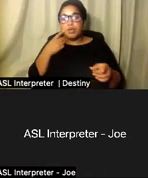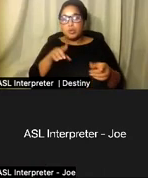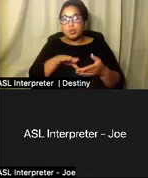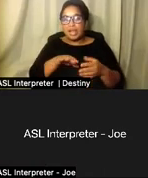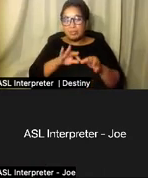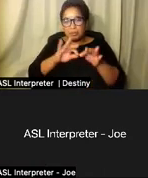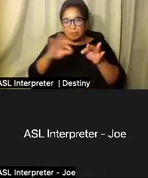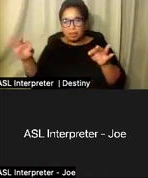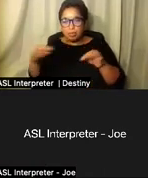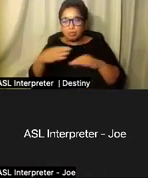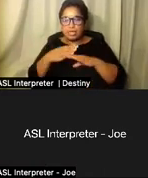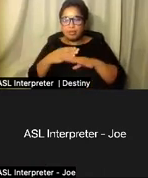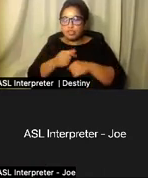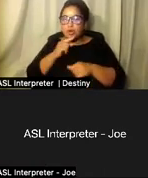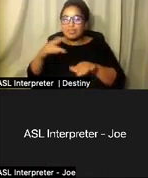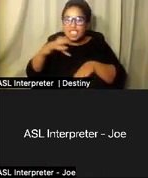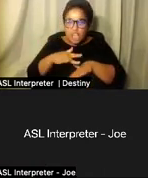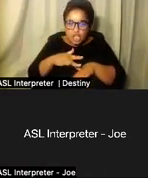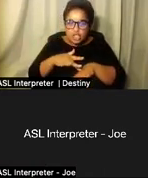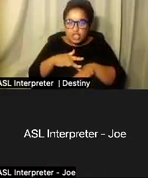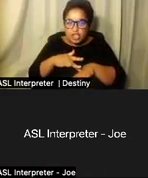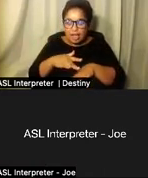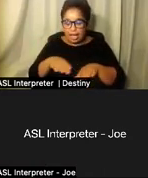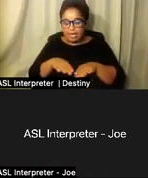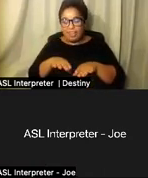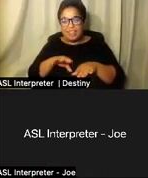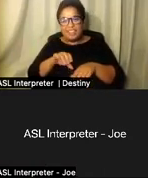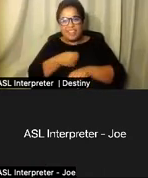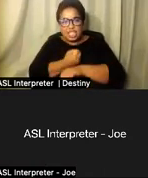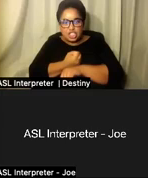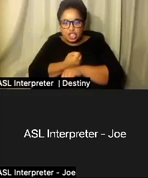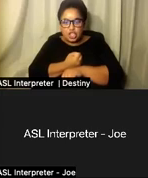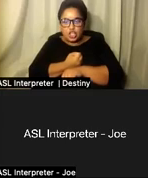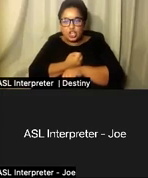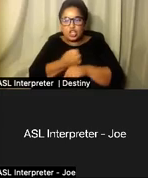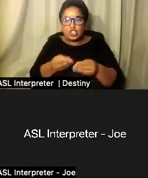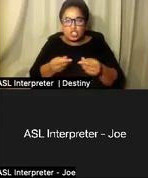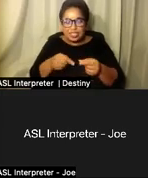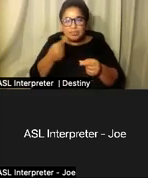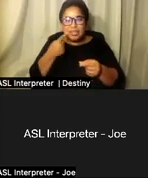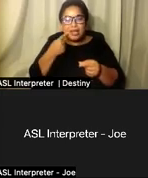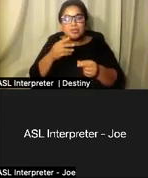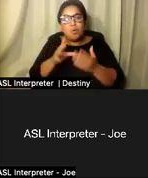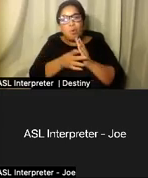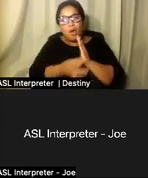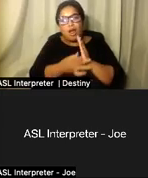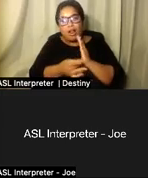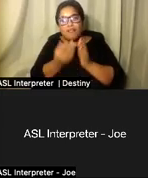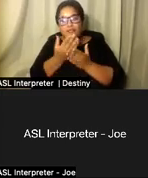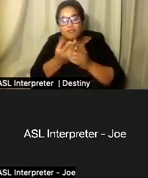make sure you don't touch the fastener surface with your fingers. Oil from our fingers can get onto the fastener surface and impact the bond.